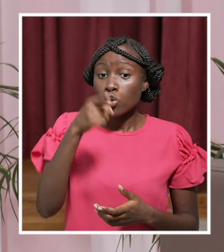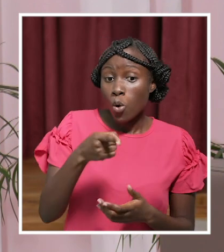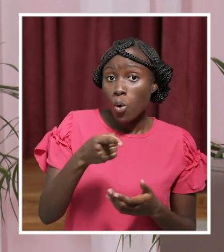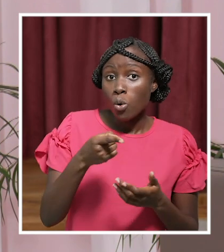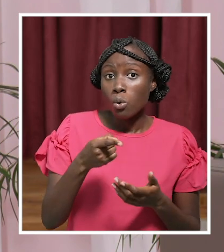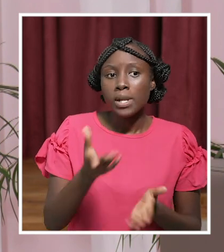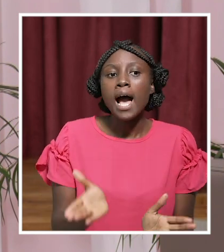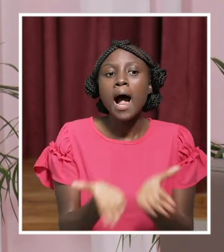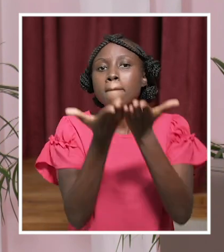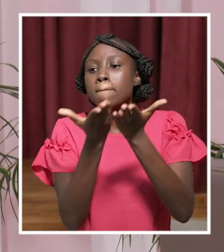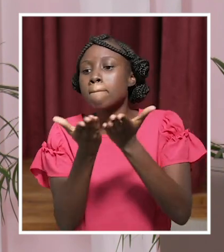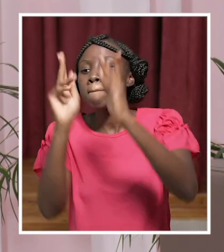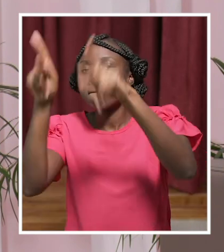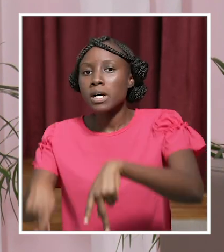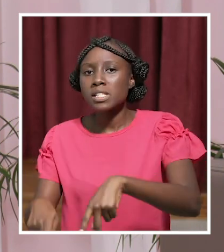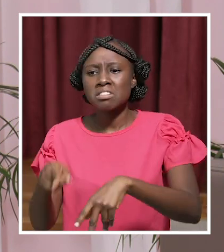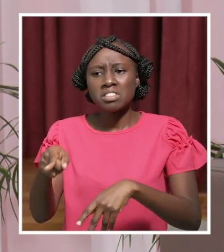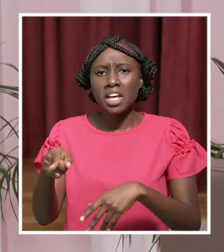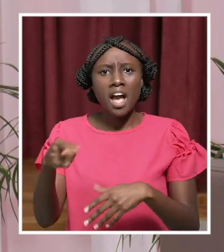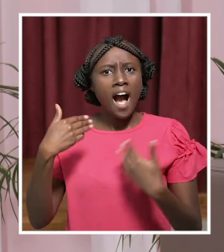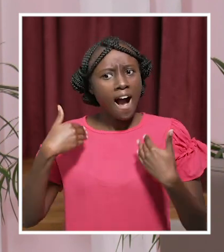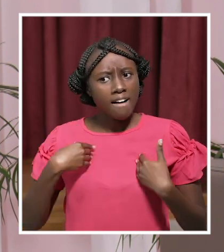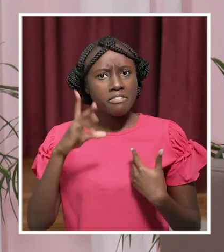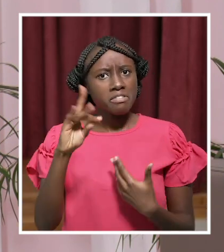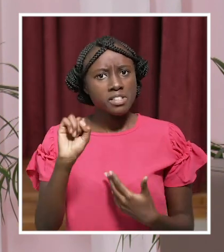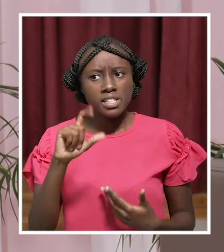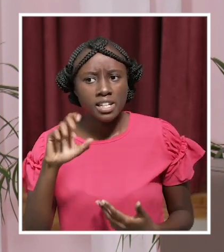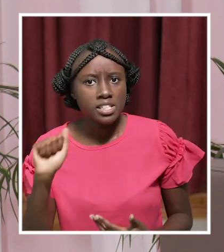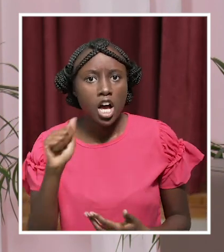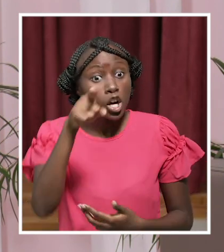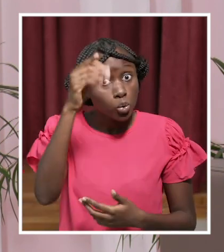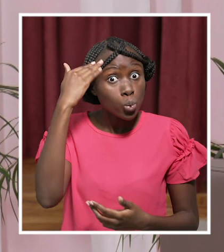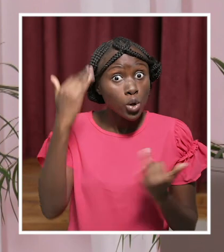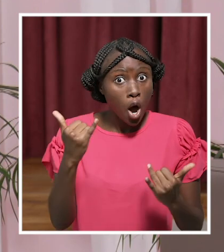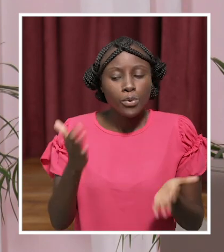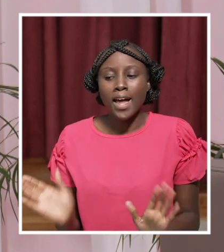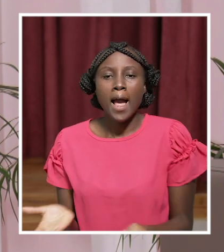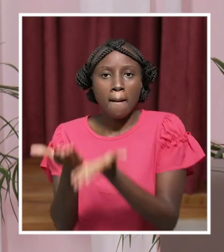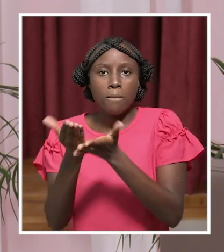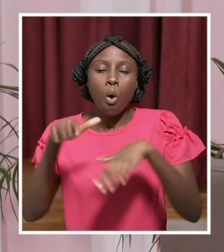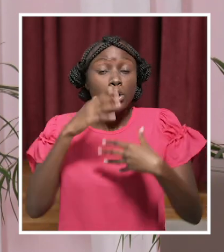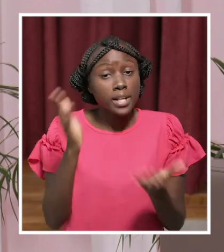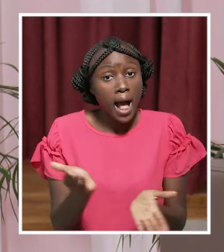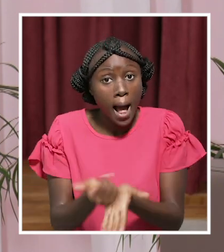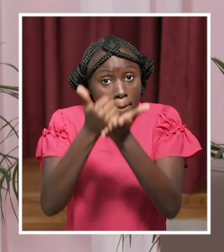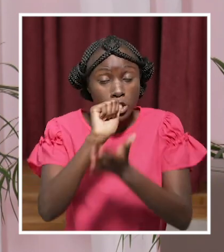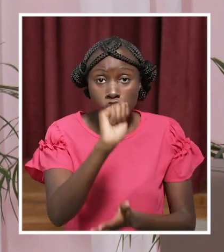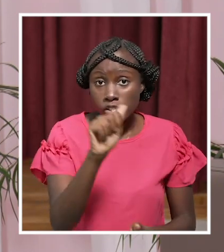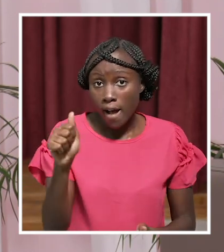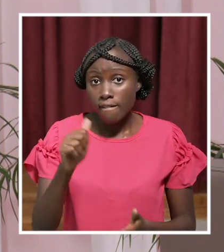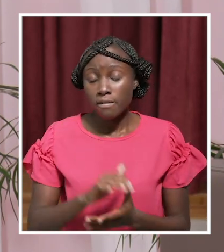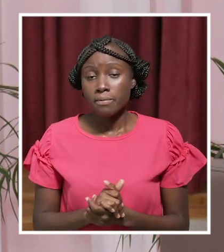didn't recognize of the challenges they face concerning dyslexia. And even for yourself, understanding